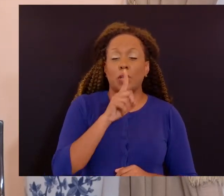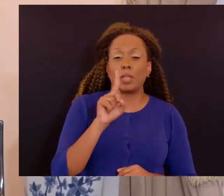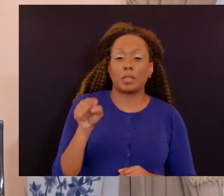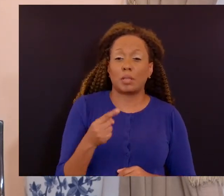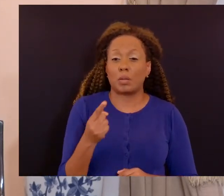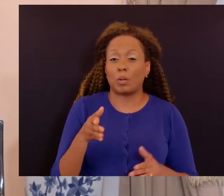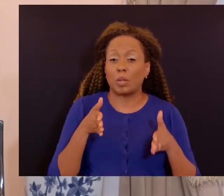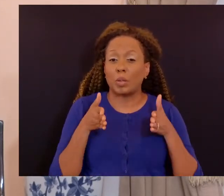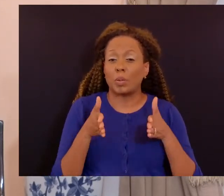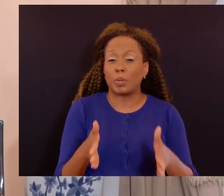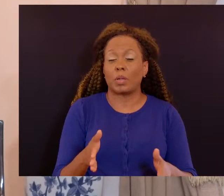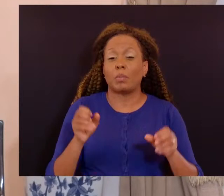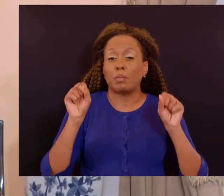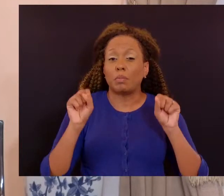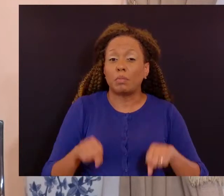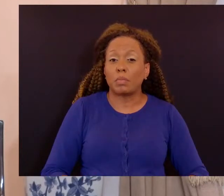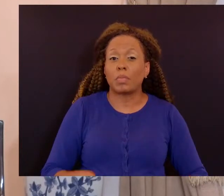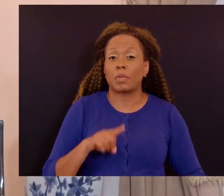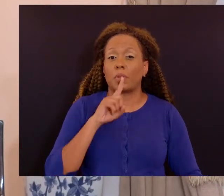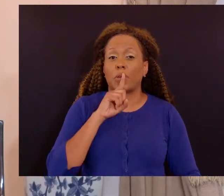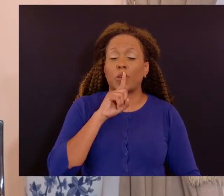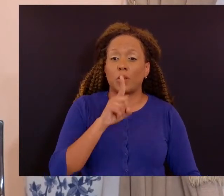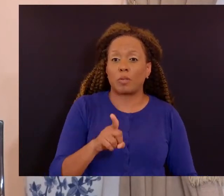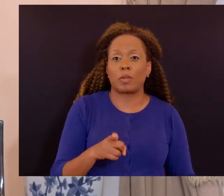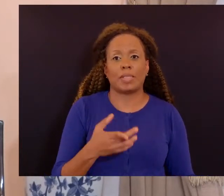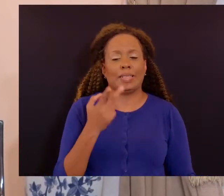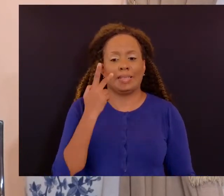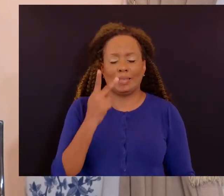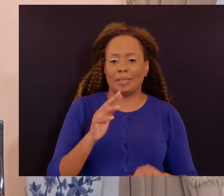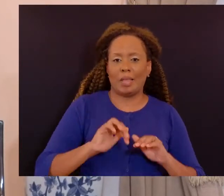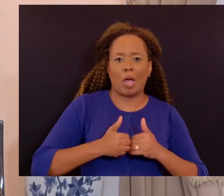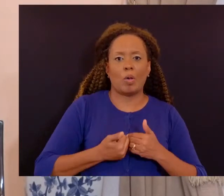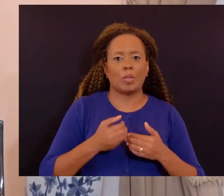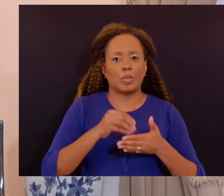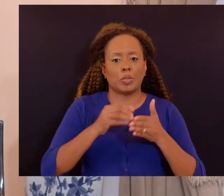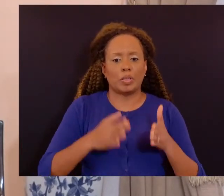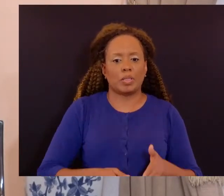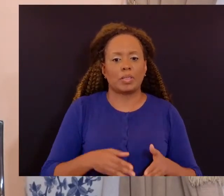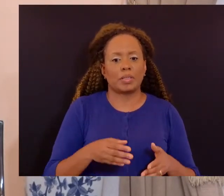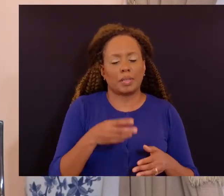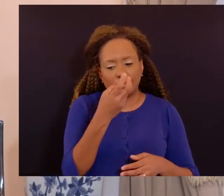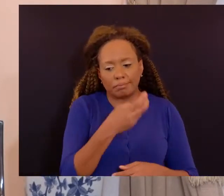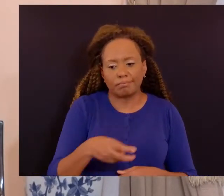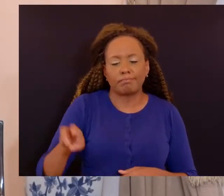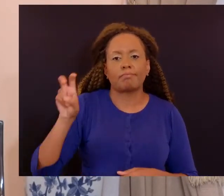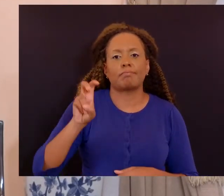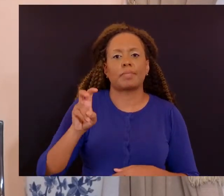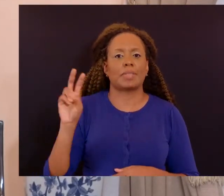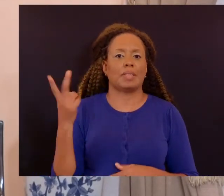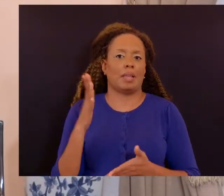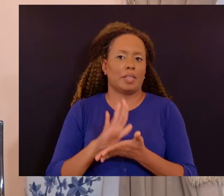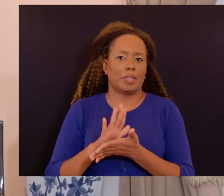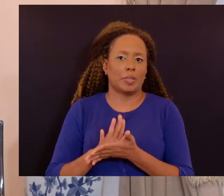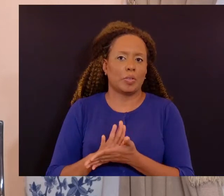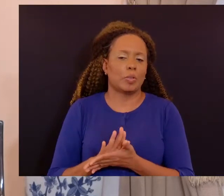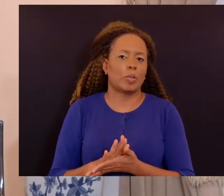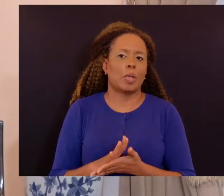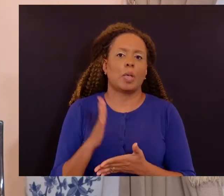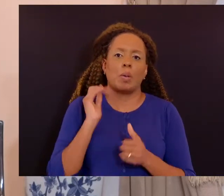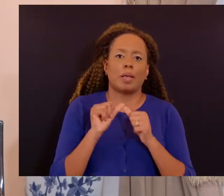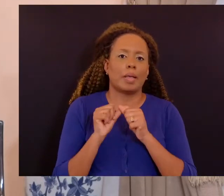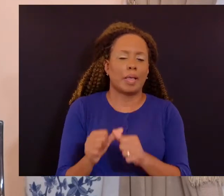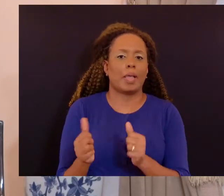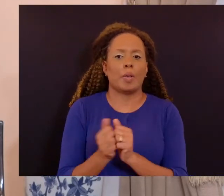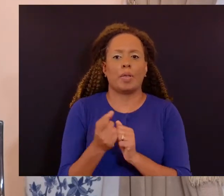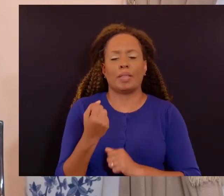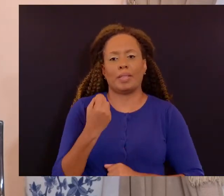in which we could at this point exit the students with a standardized test, and it is the only way that we will know how they